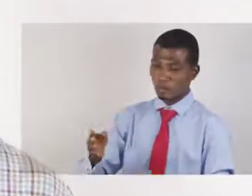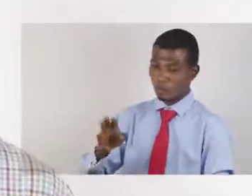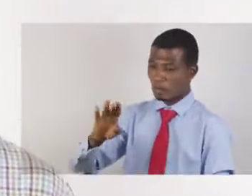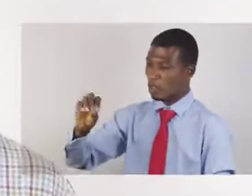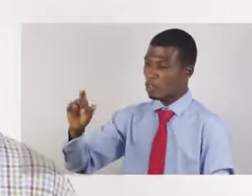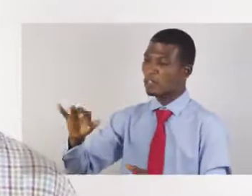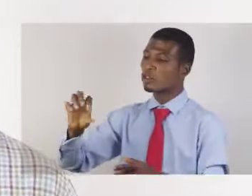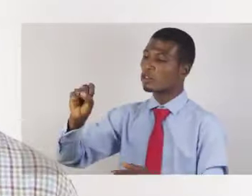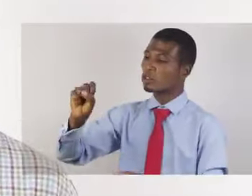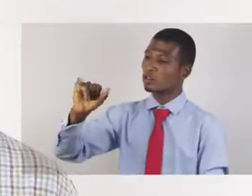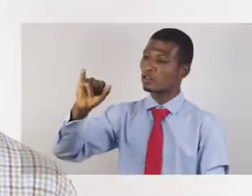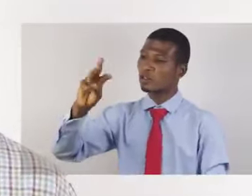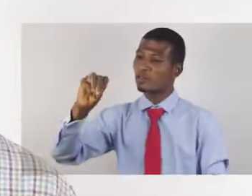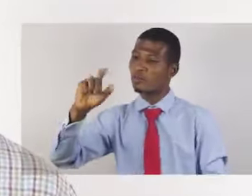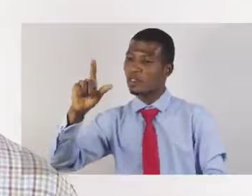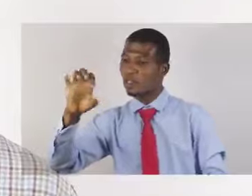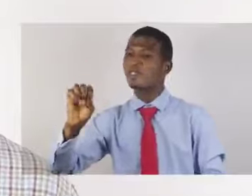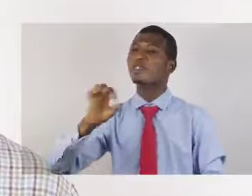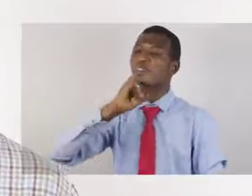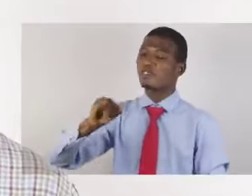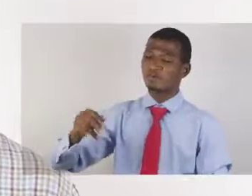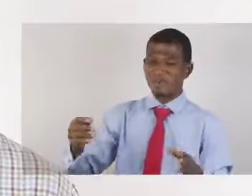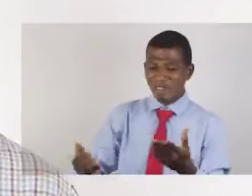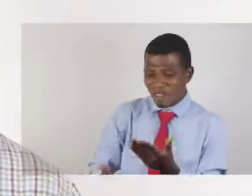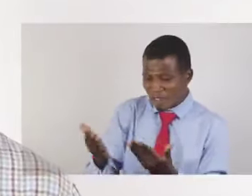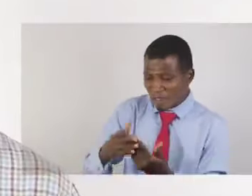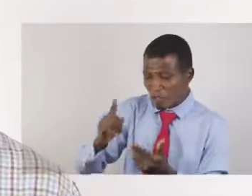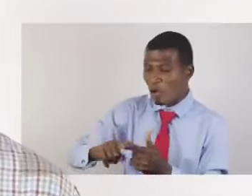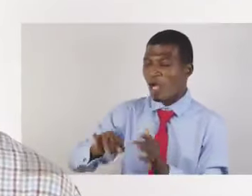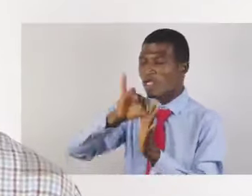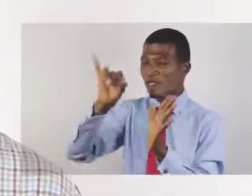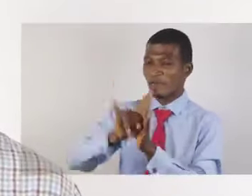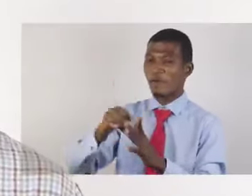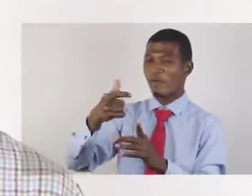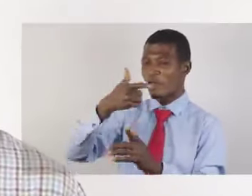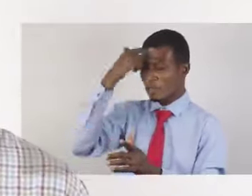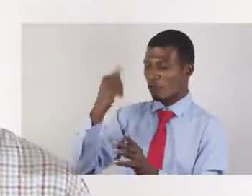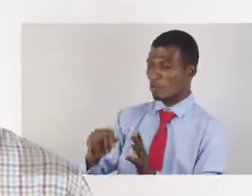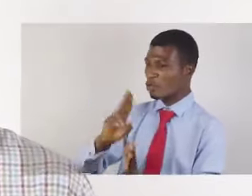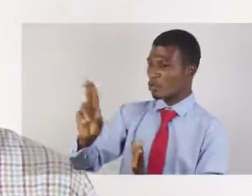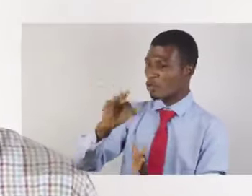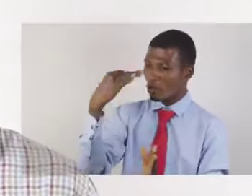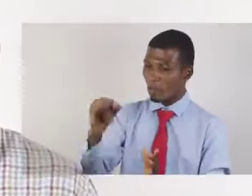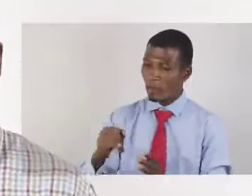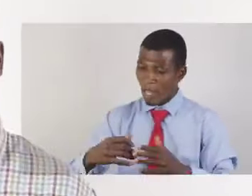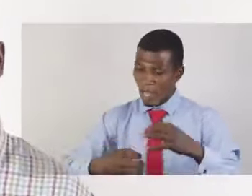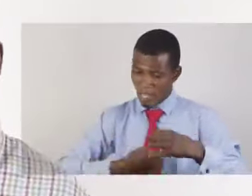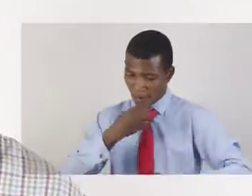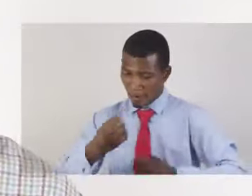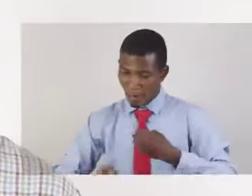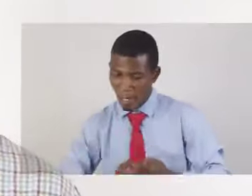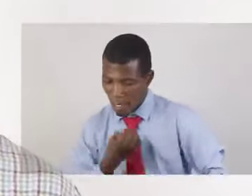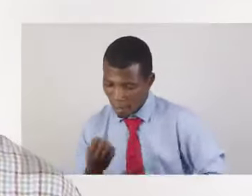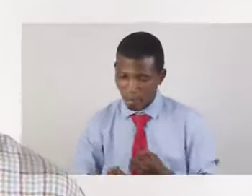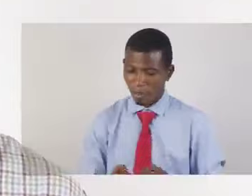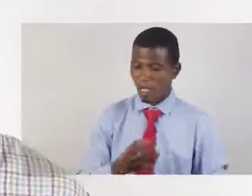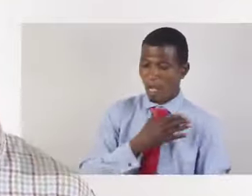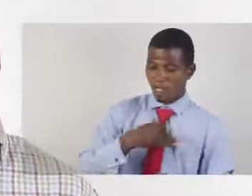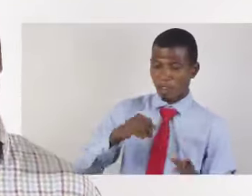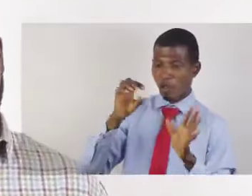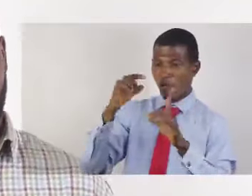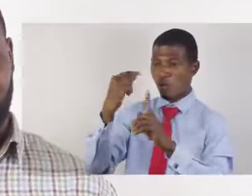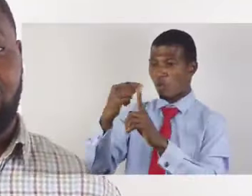person. So simile are easy to identify because of the use of expressions, like I said earlier, of